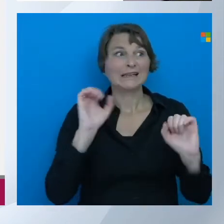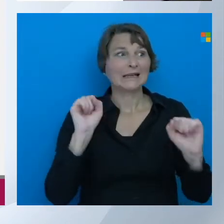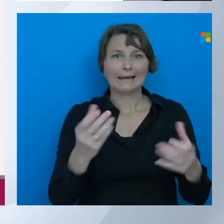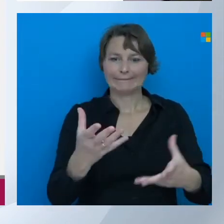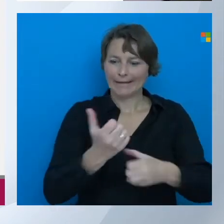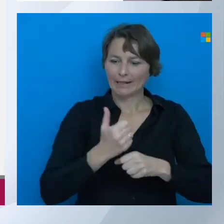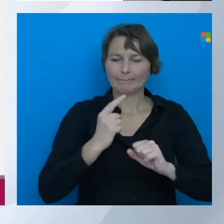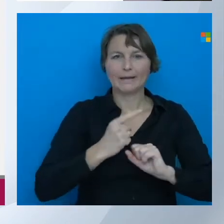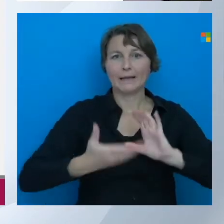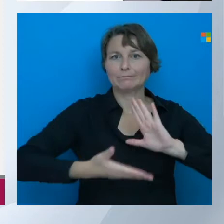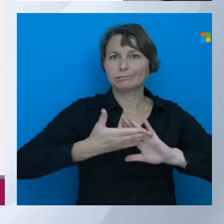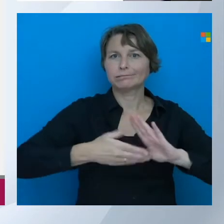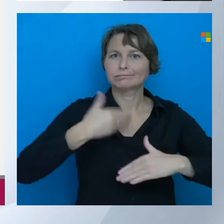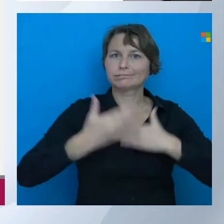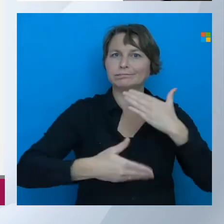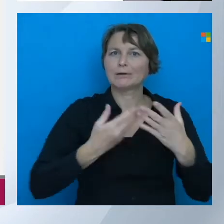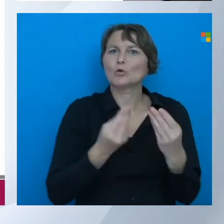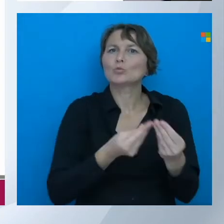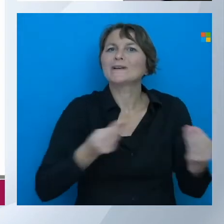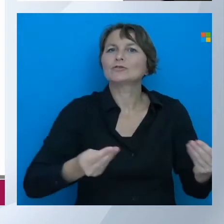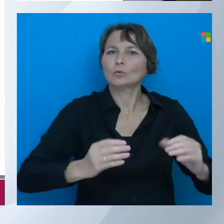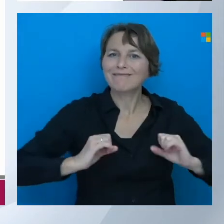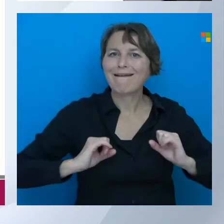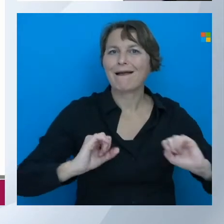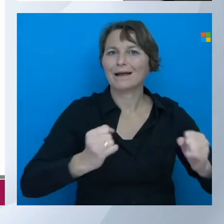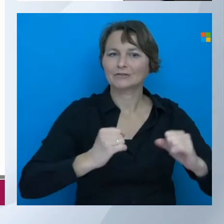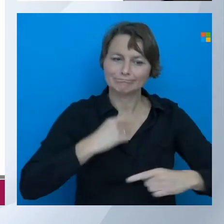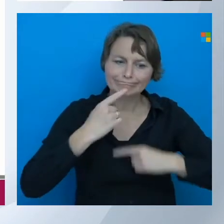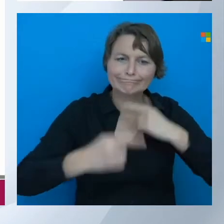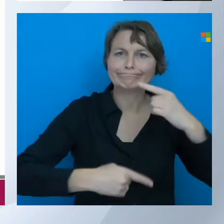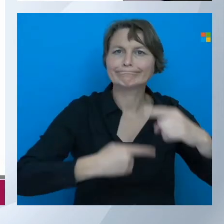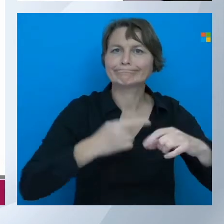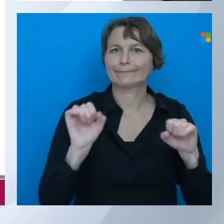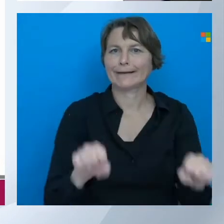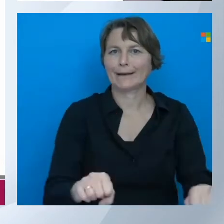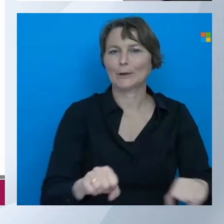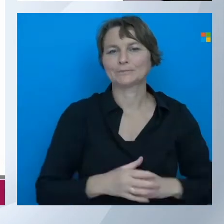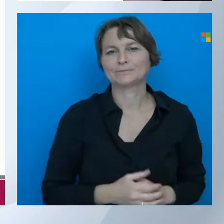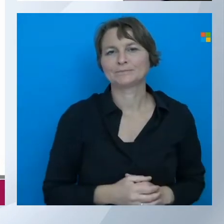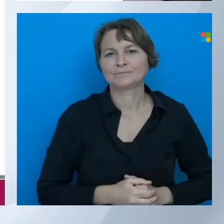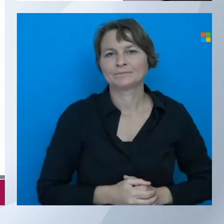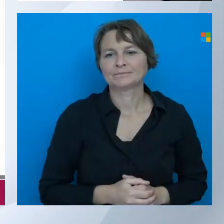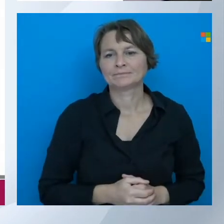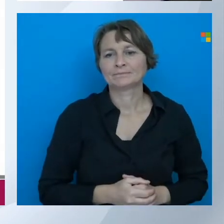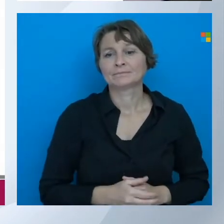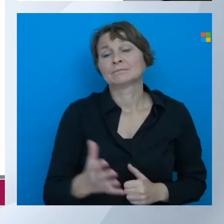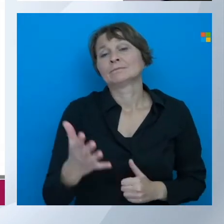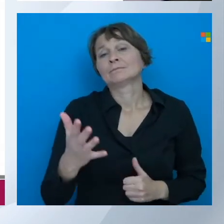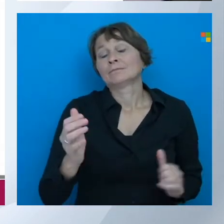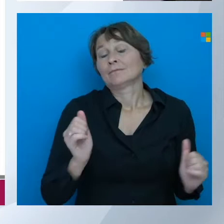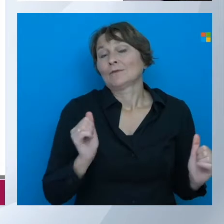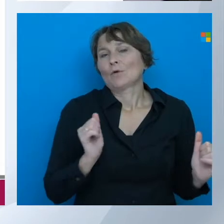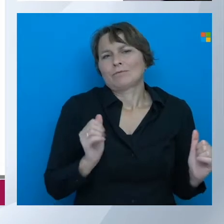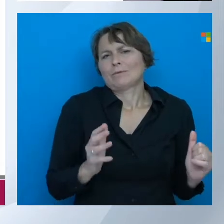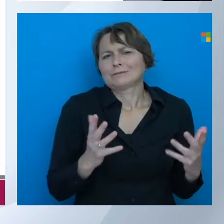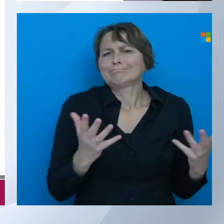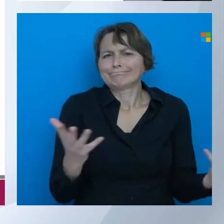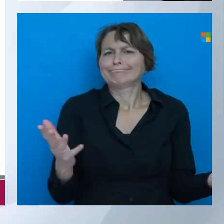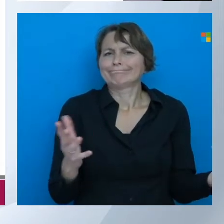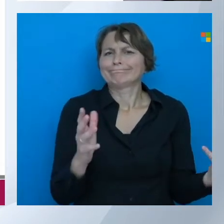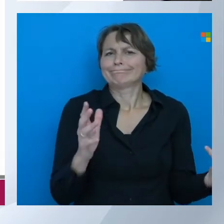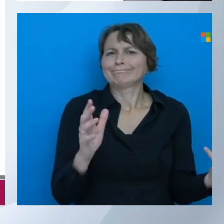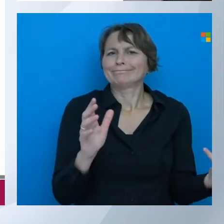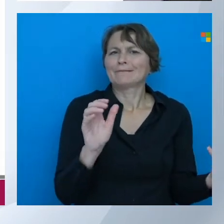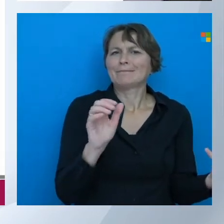you want to perform within Azure. And of course, with PowerShell, it's easy to install. So you just use the